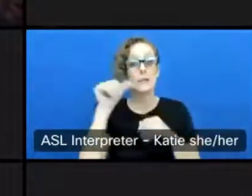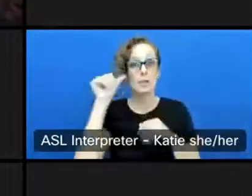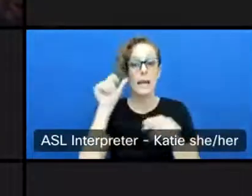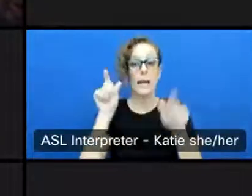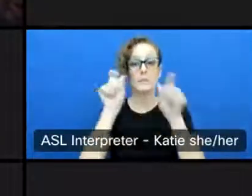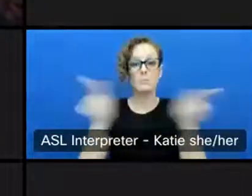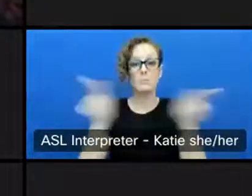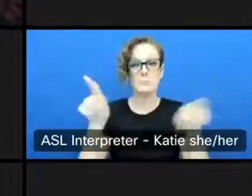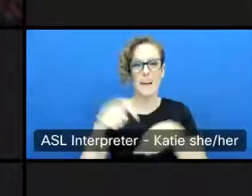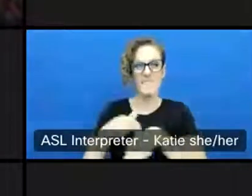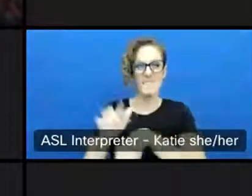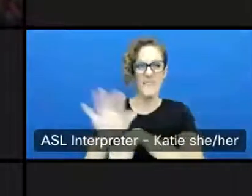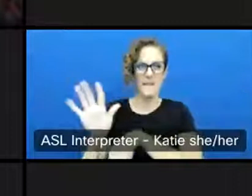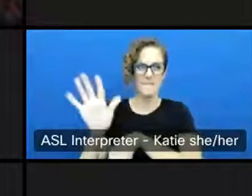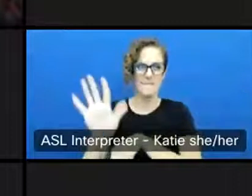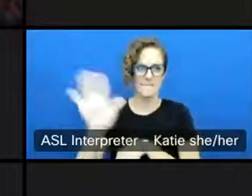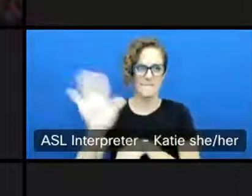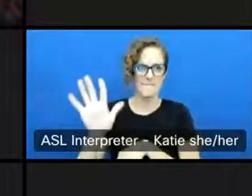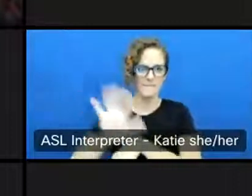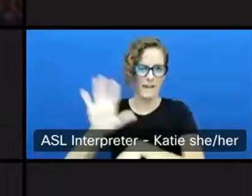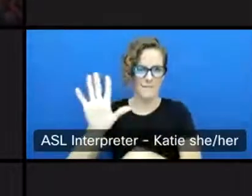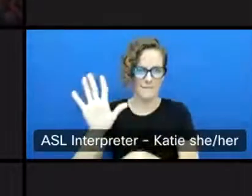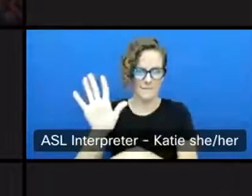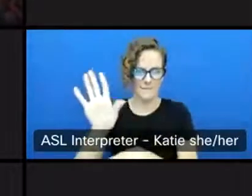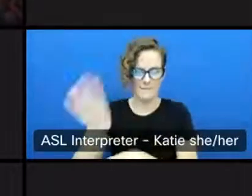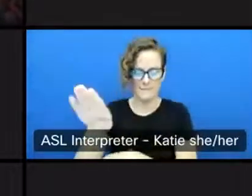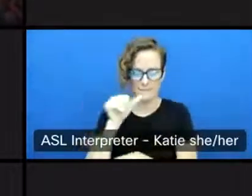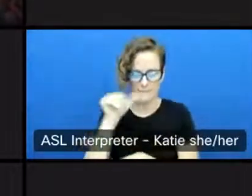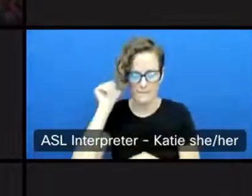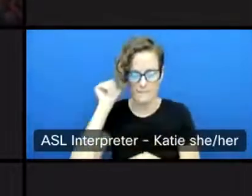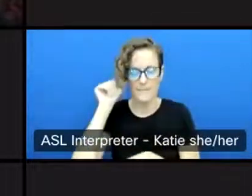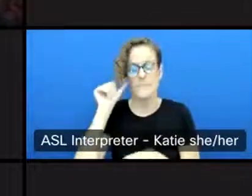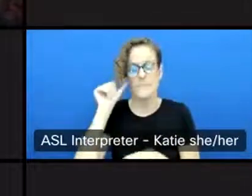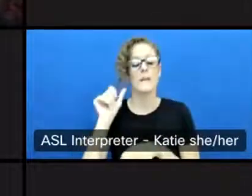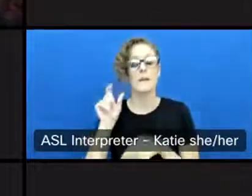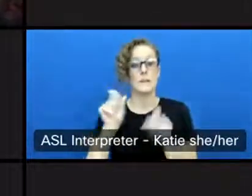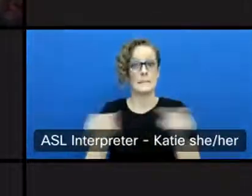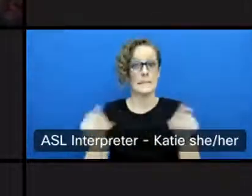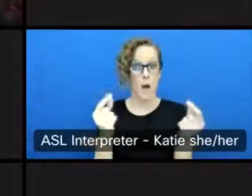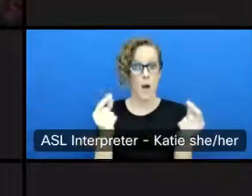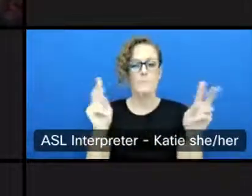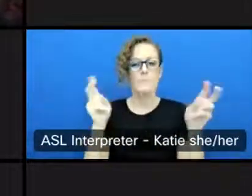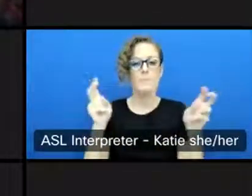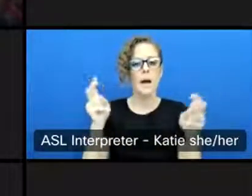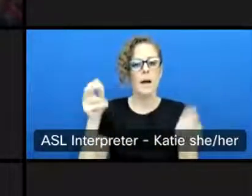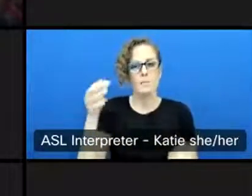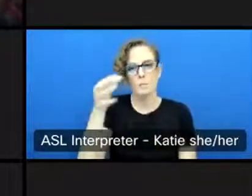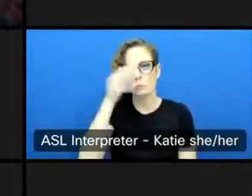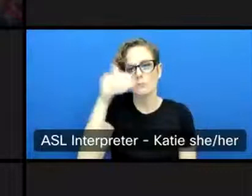this off to DDS next week, these proposals, and then we will kind of see what gets approved and what doesn't get approved.